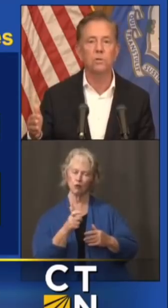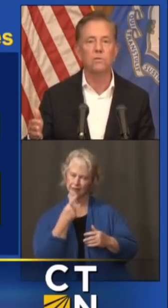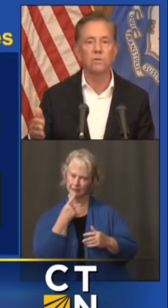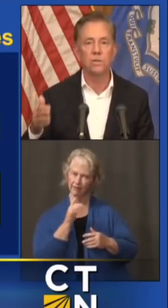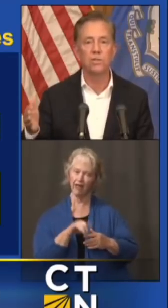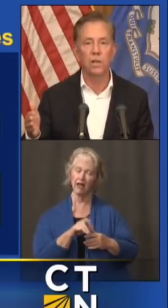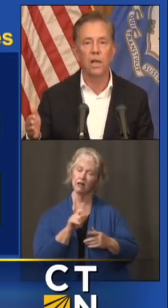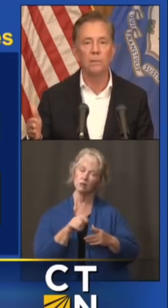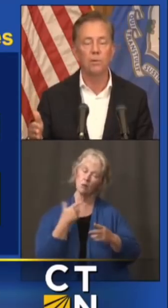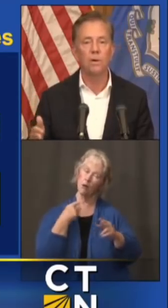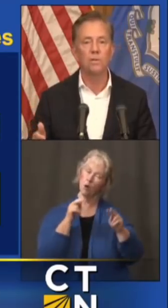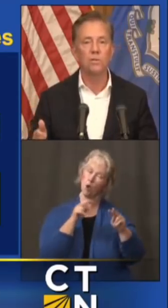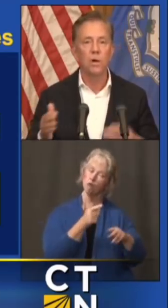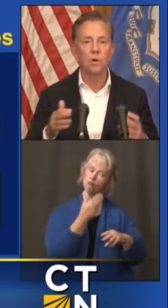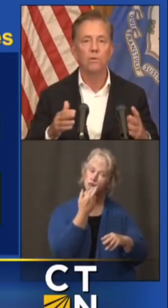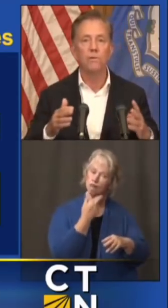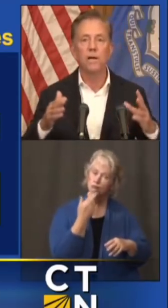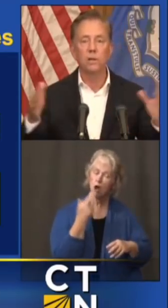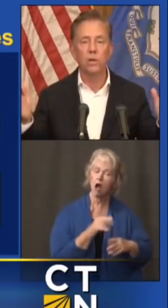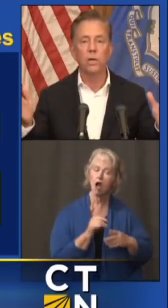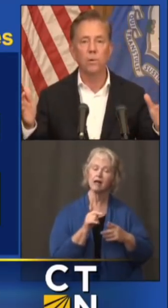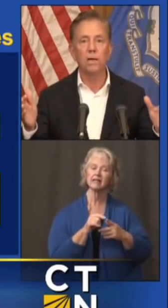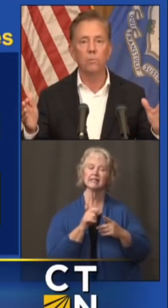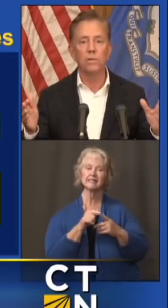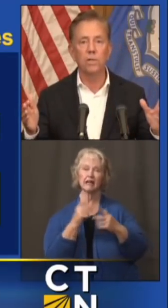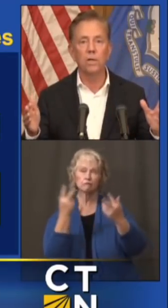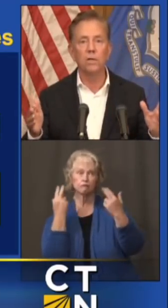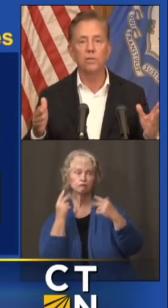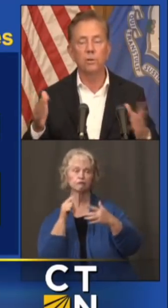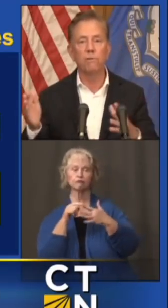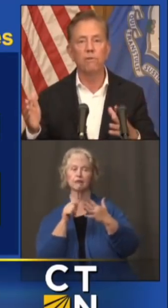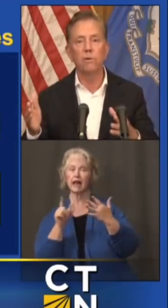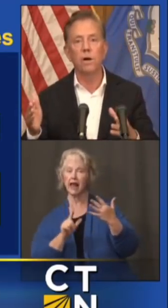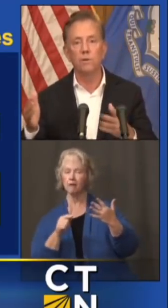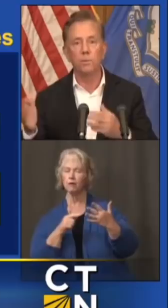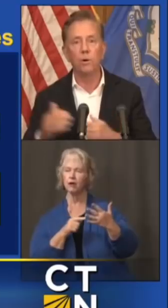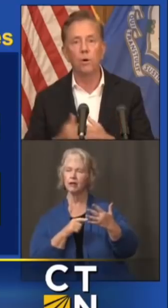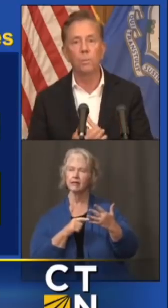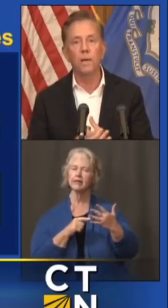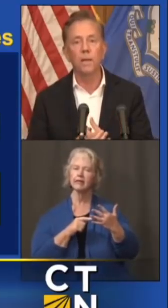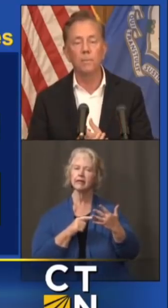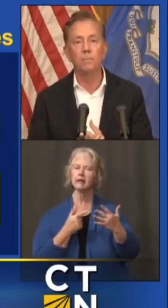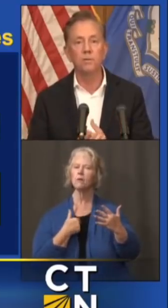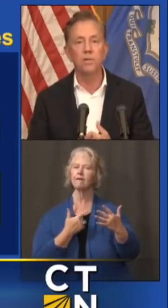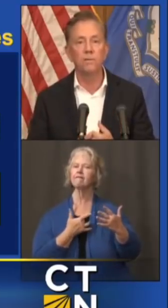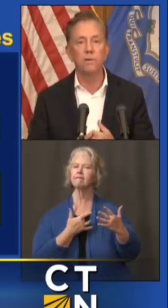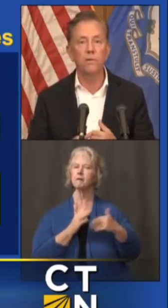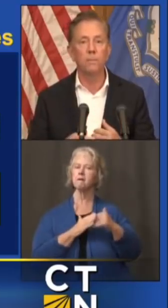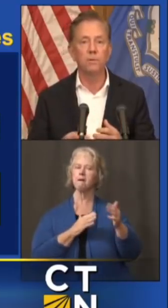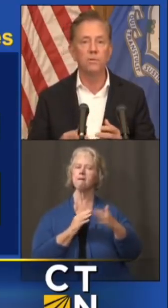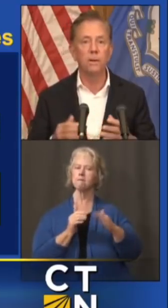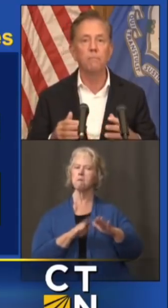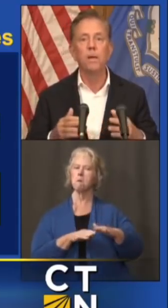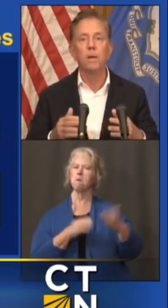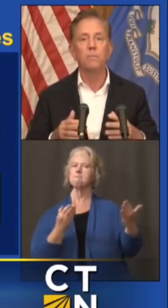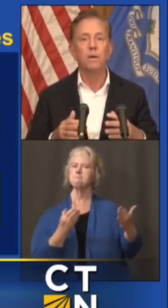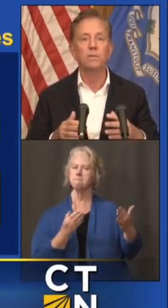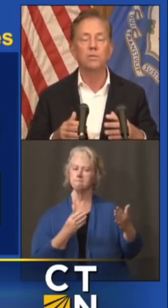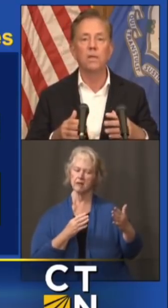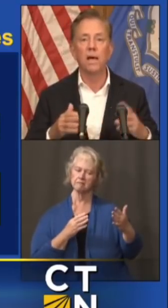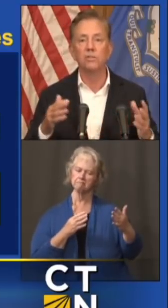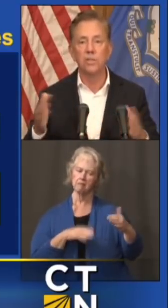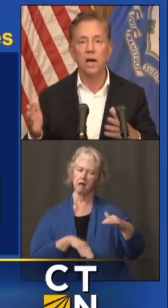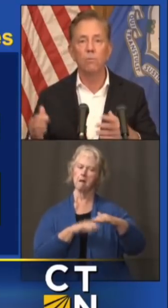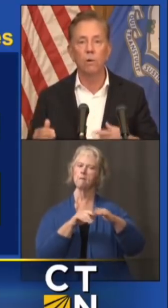personal services and libraries, we're finding, looking around the rest of the country, we feel comfortable opening them up to 75%,